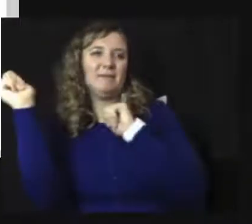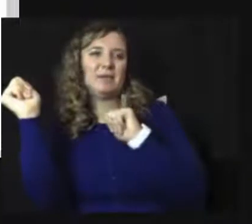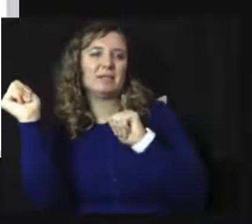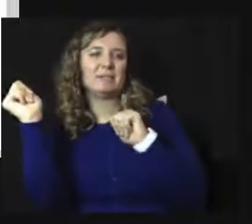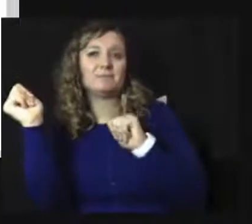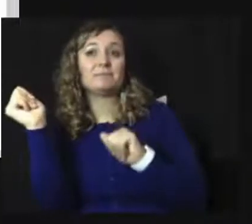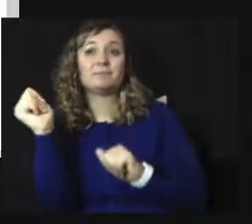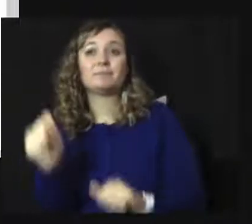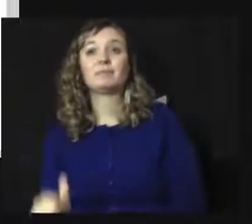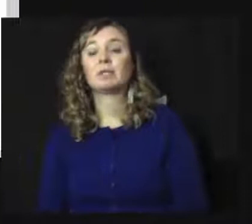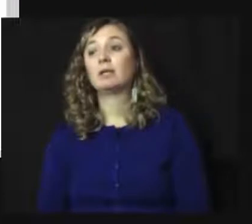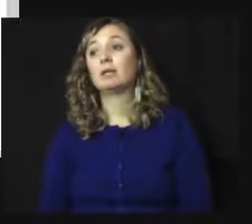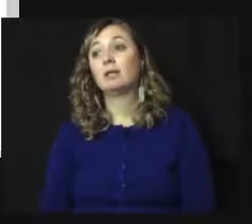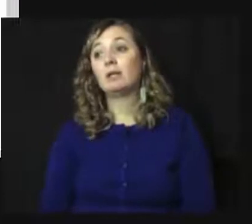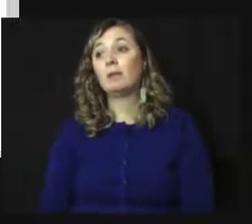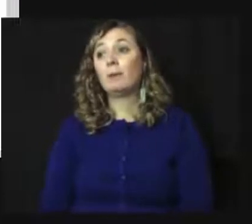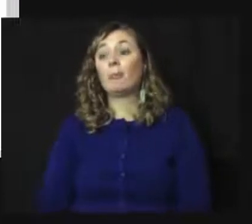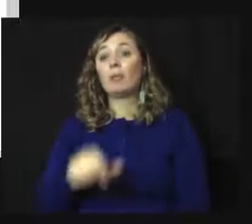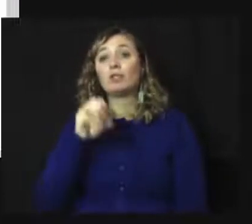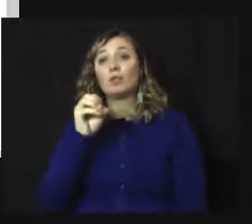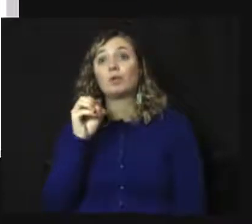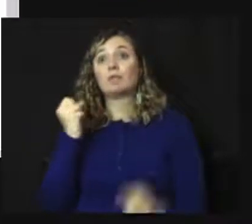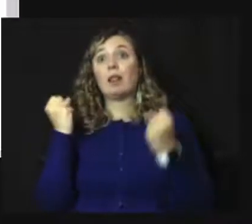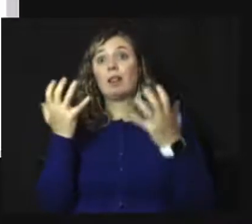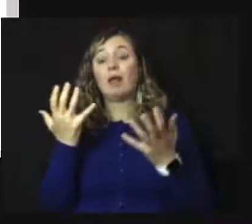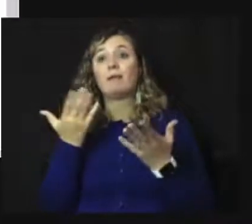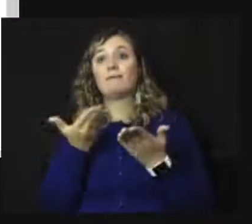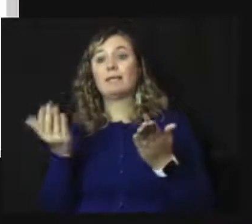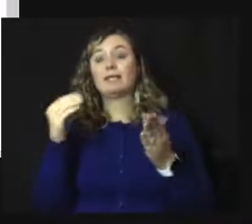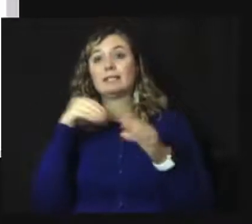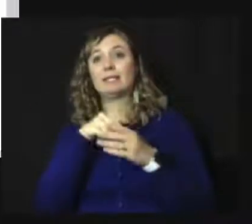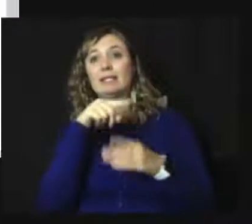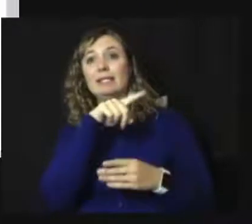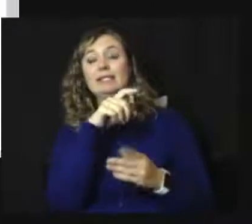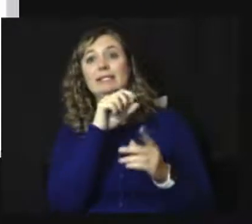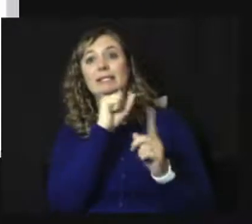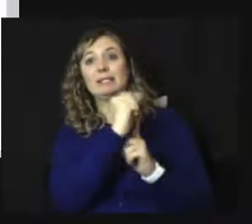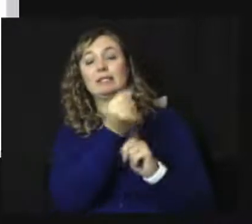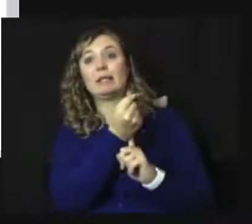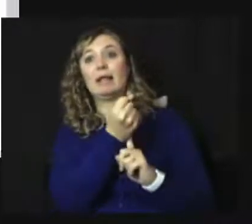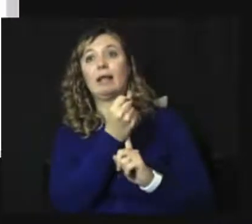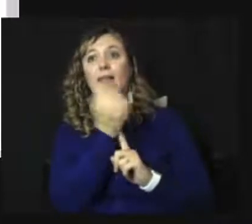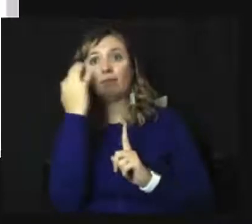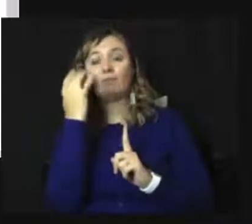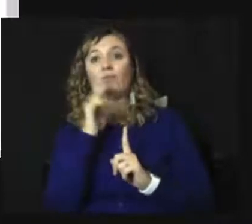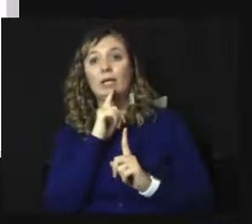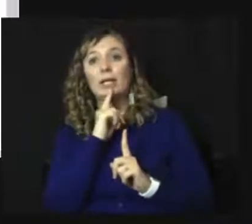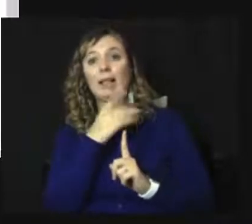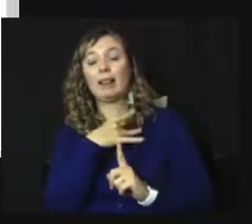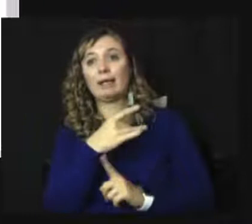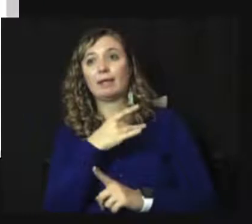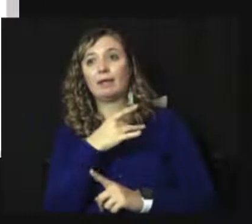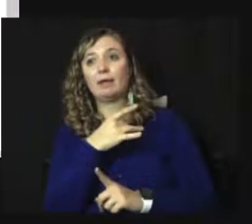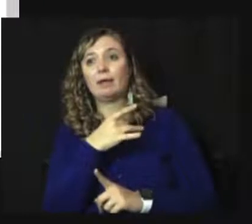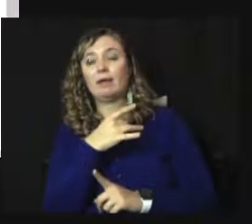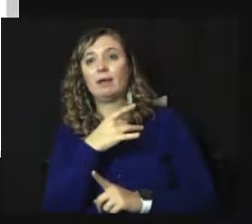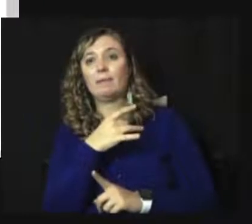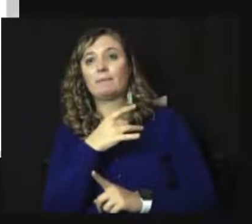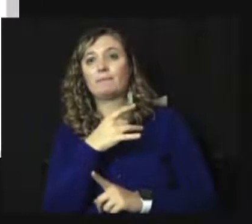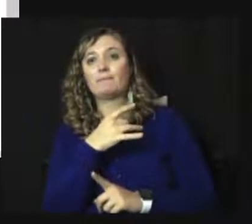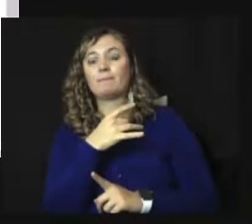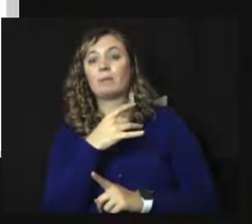So there are a lot of things in this scene that I personally like, because I think, again, they do a great job of kind of